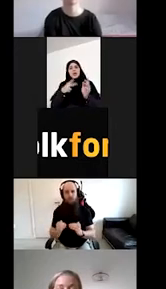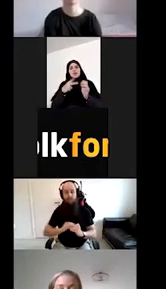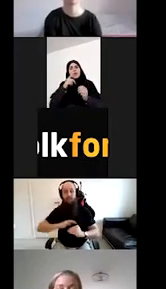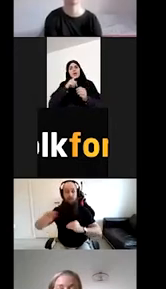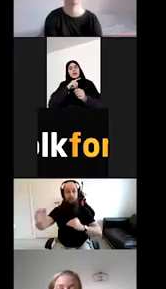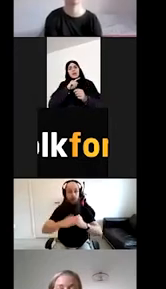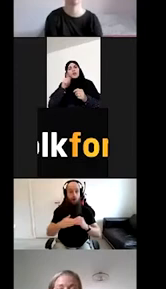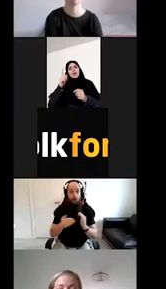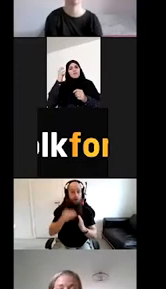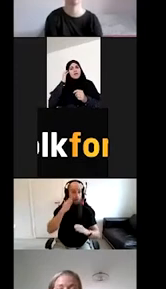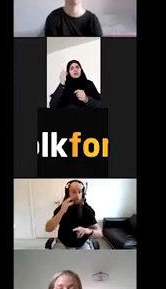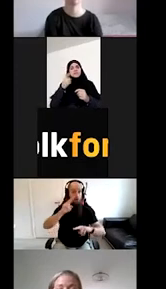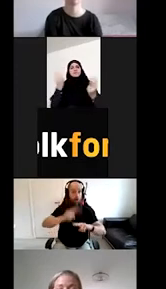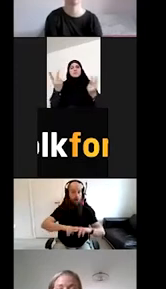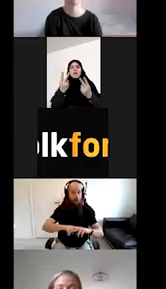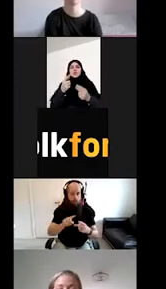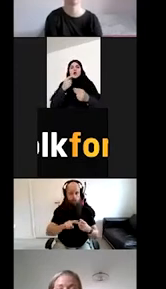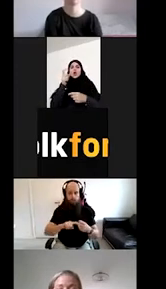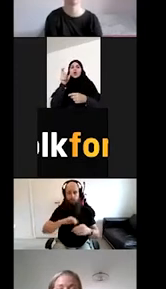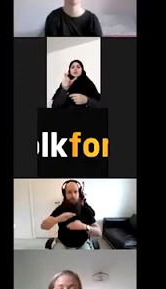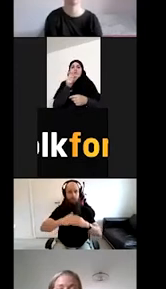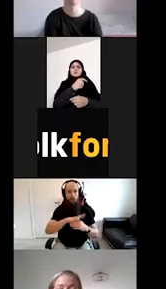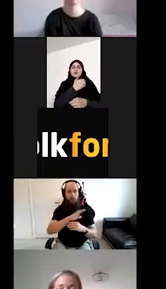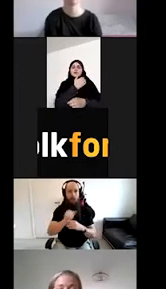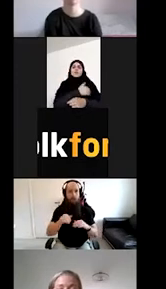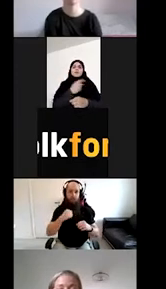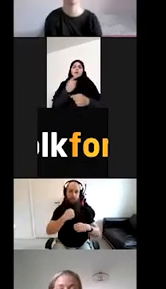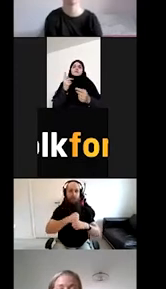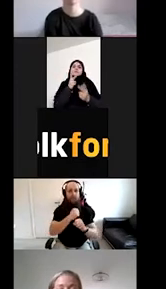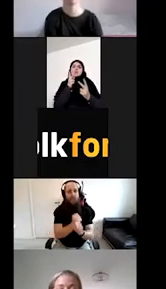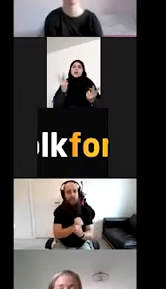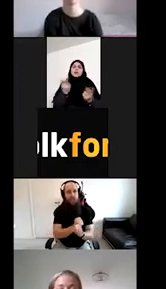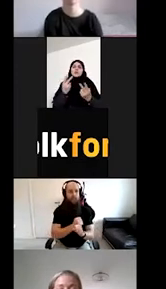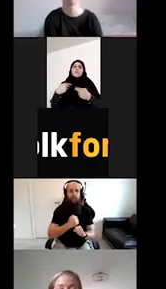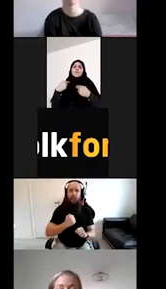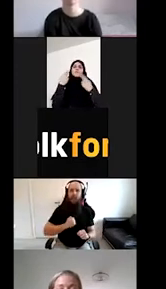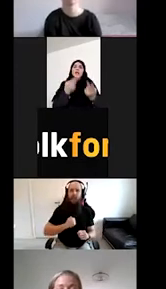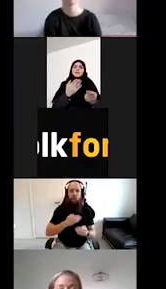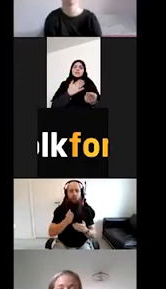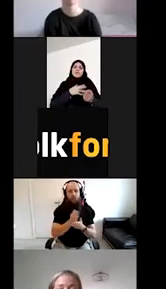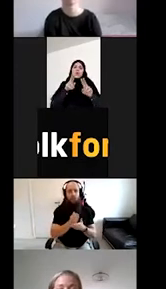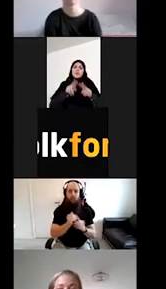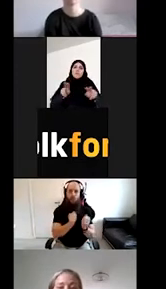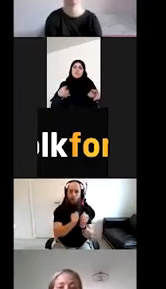helping them fill out the papers, bring them to appropriate offices and so on.